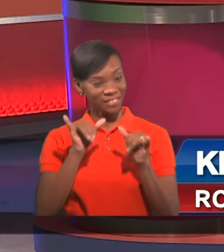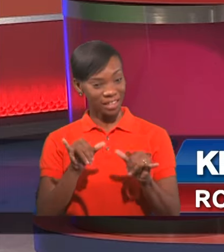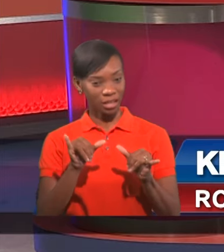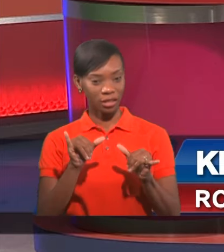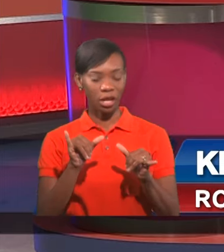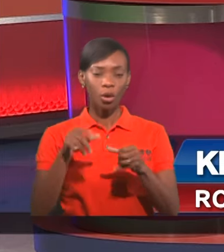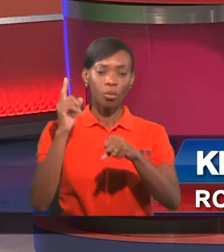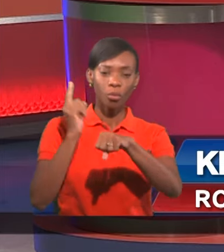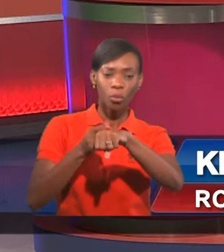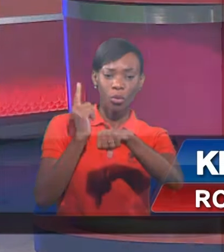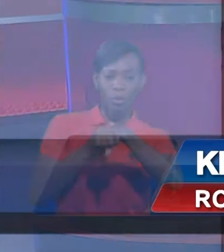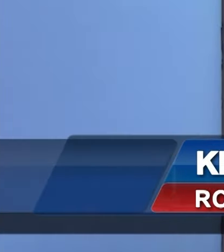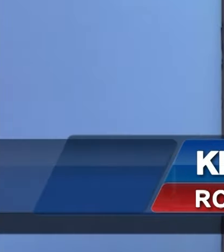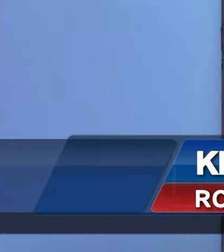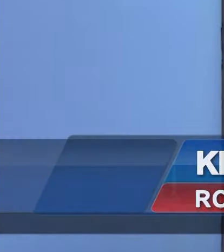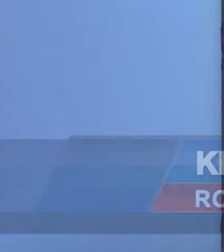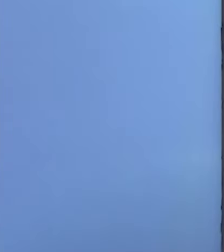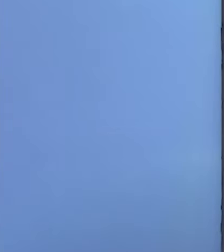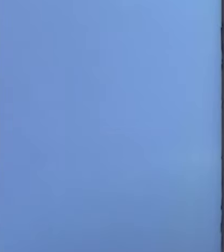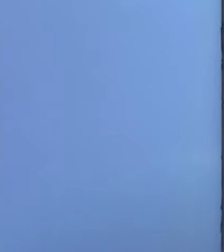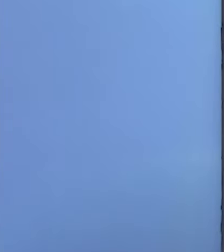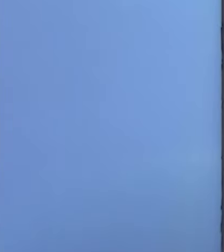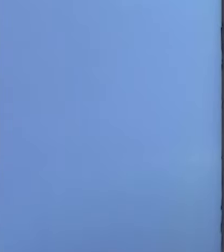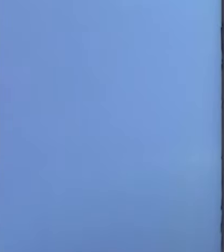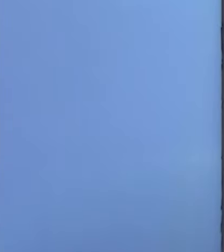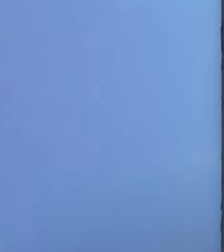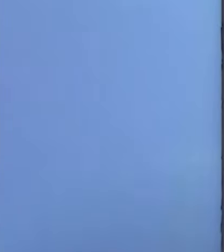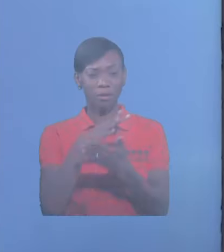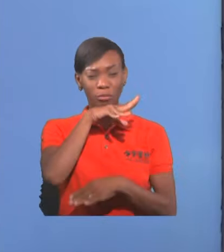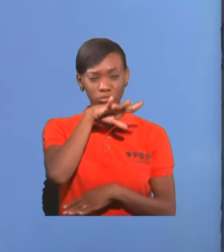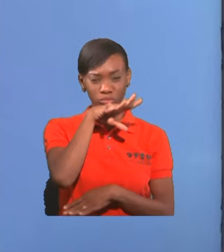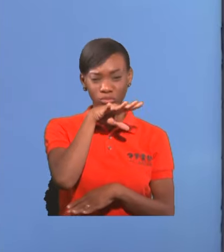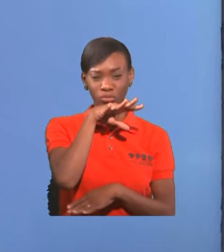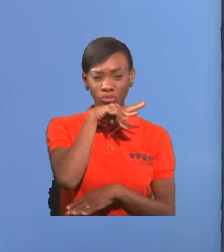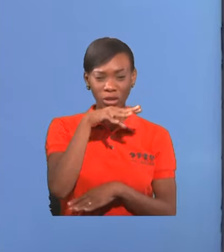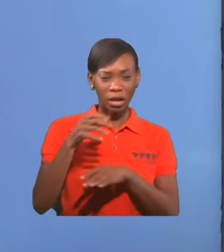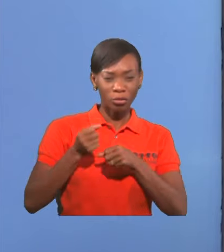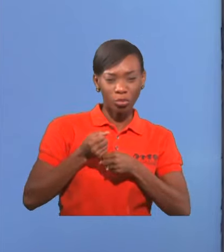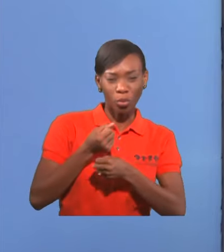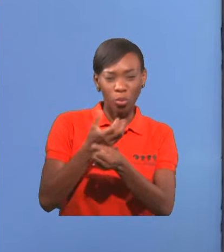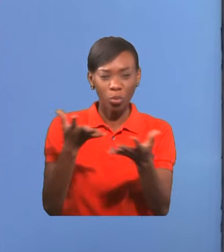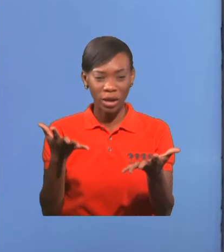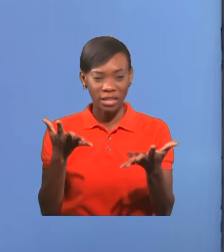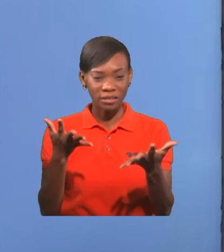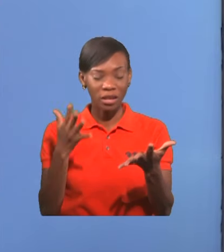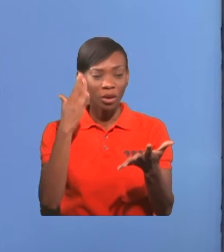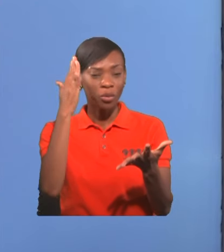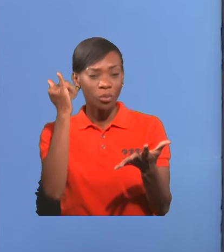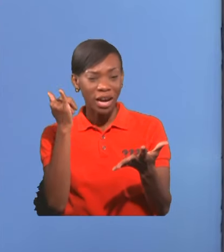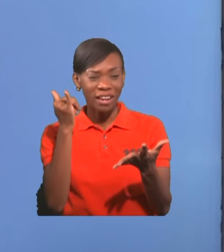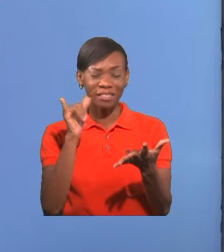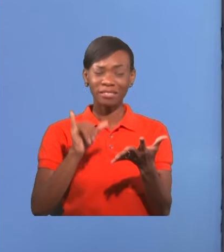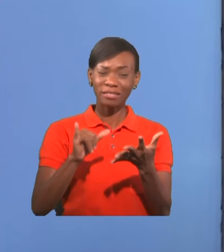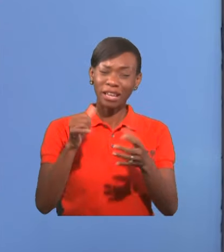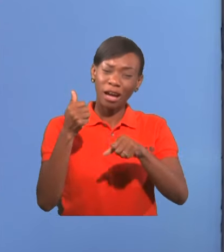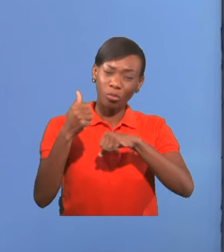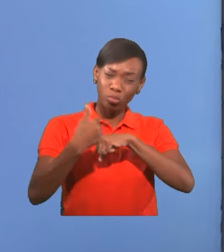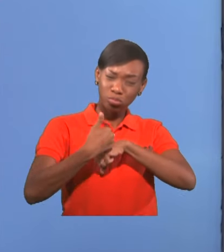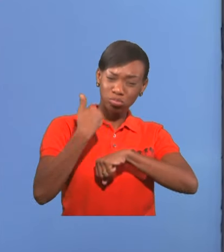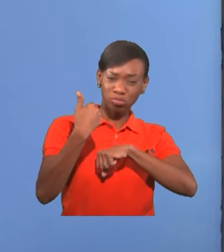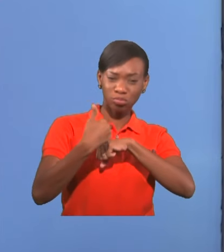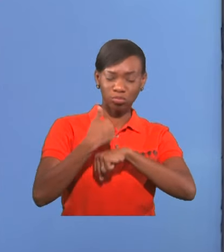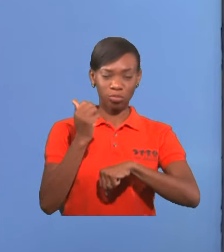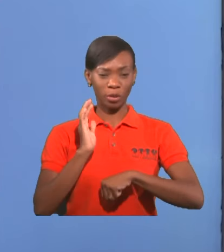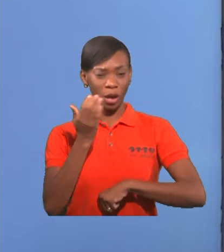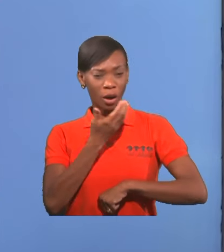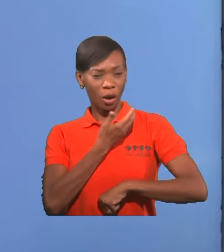a global call to end the destructive cycle of waste once and for all. This says waste pollution threatens our well-being and economic prosperity, as